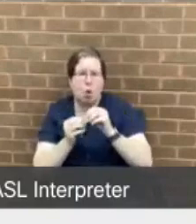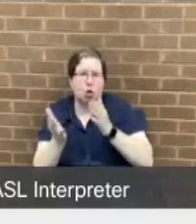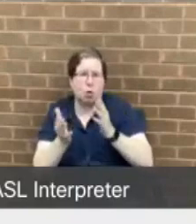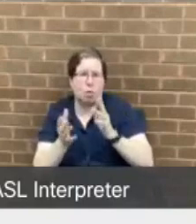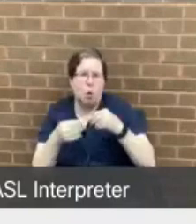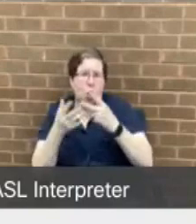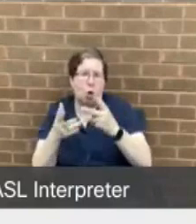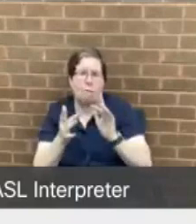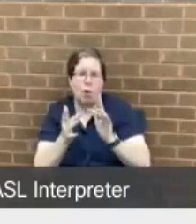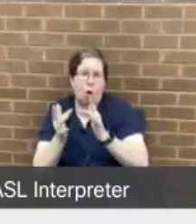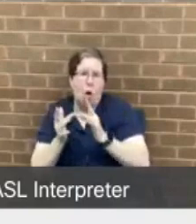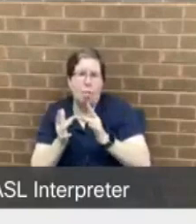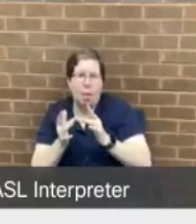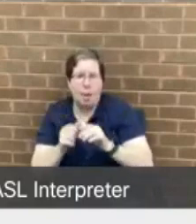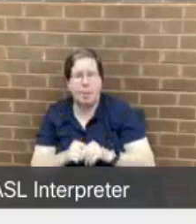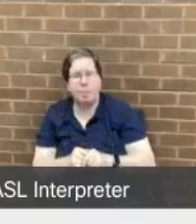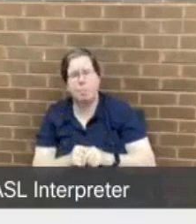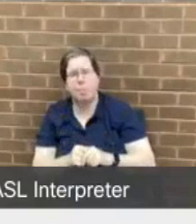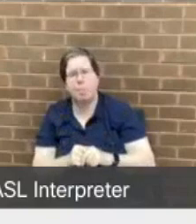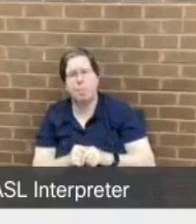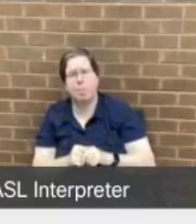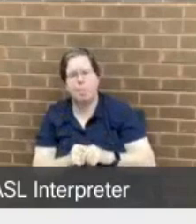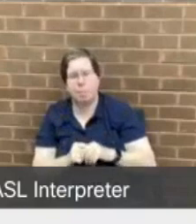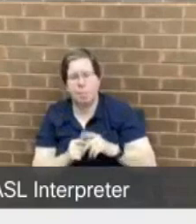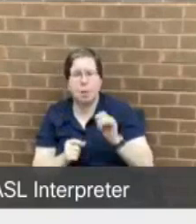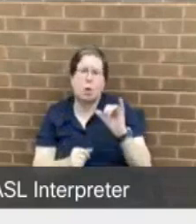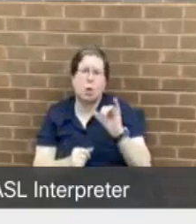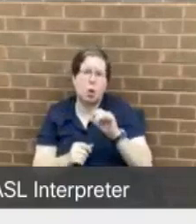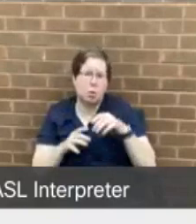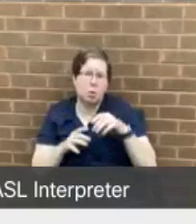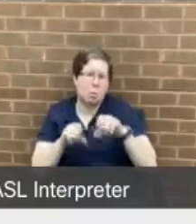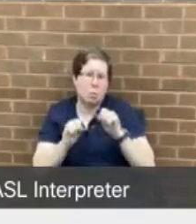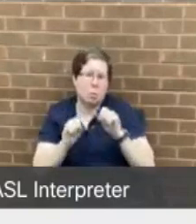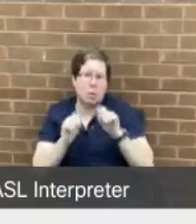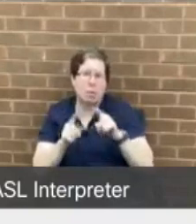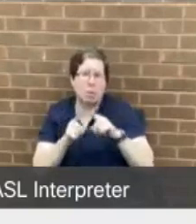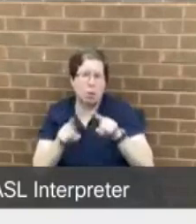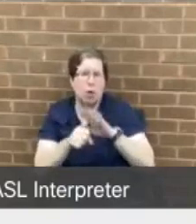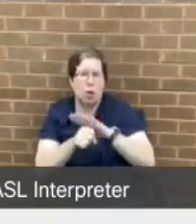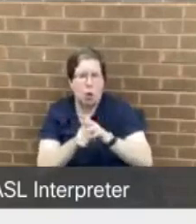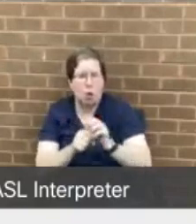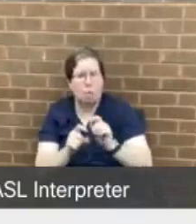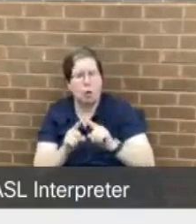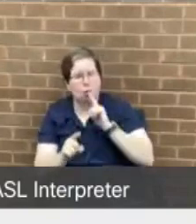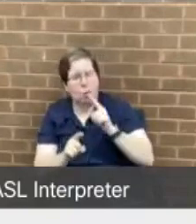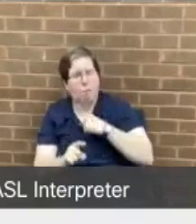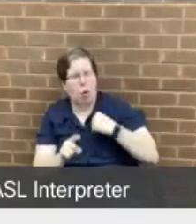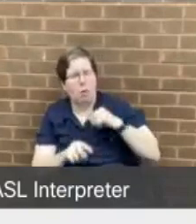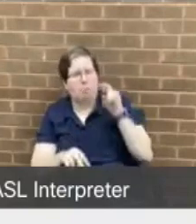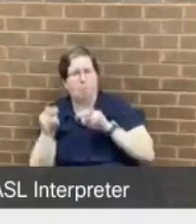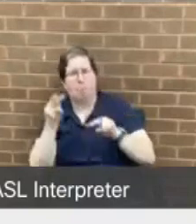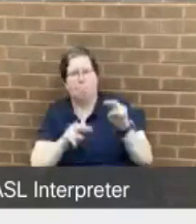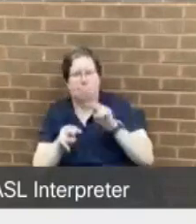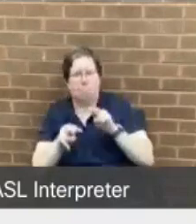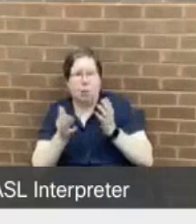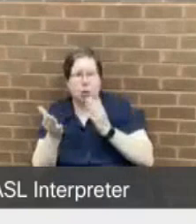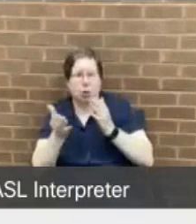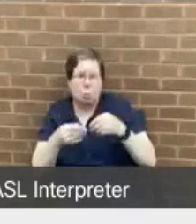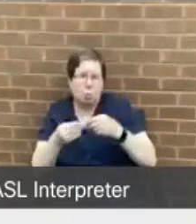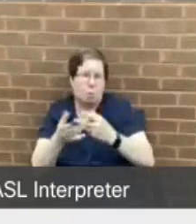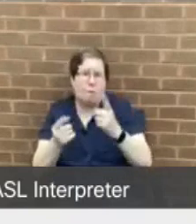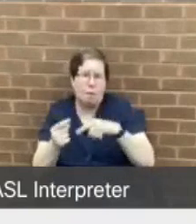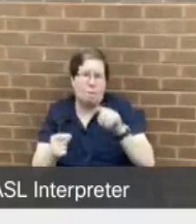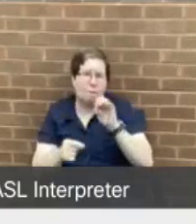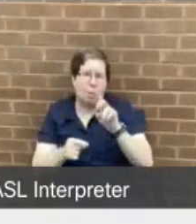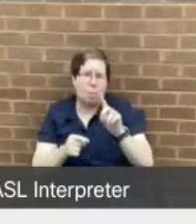through Customer Connect. We've also taken the opportunity during COVID to re-examine the services that we provide to Maryland residents to